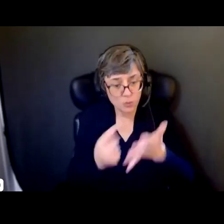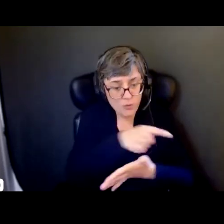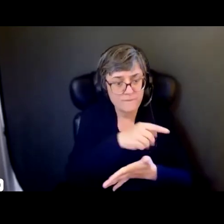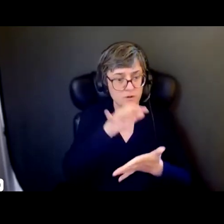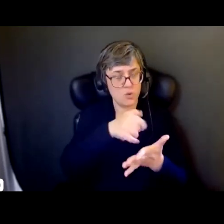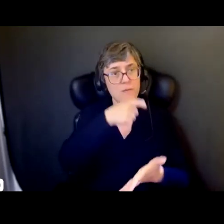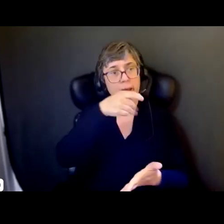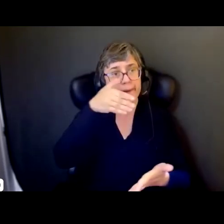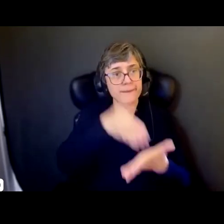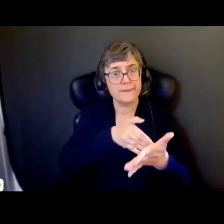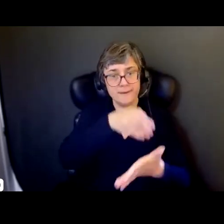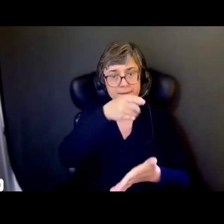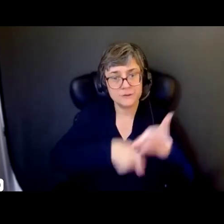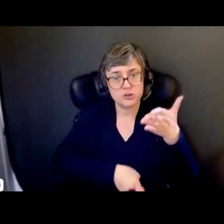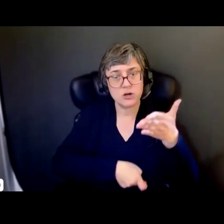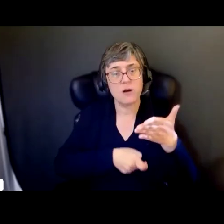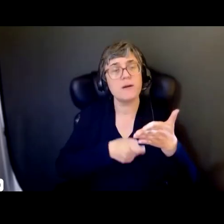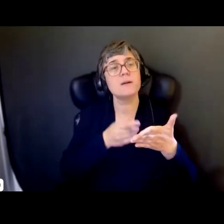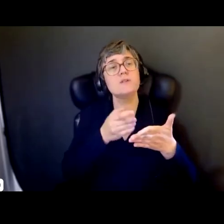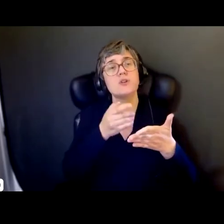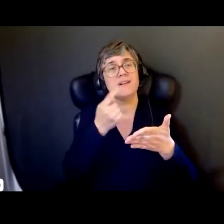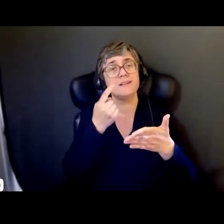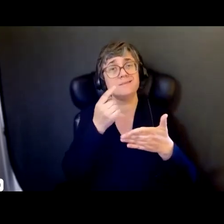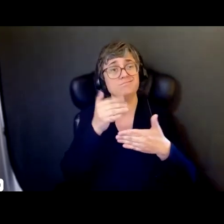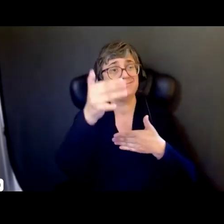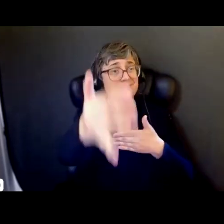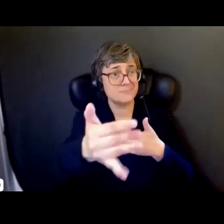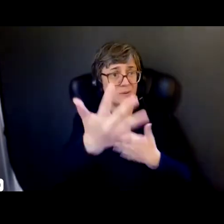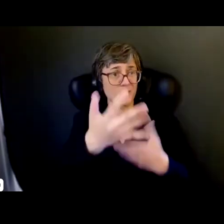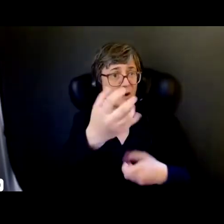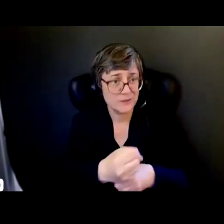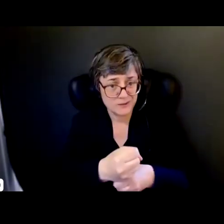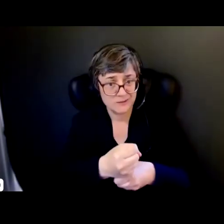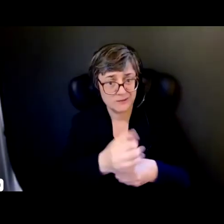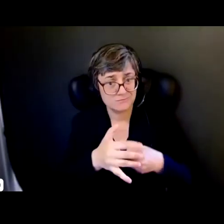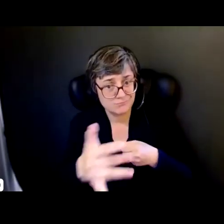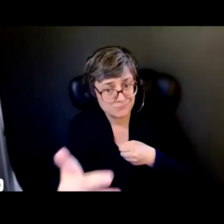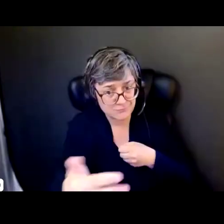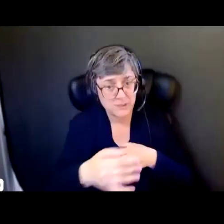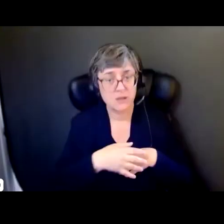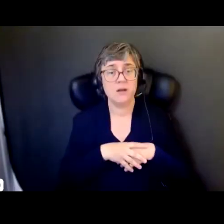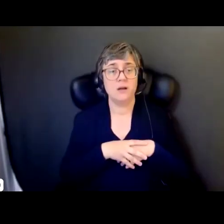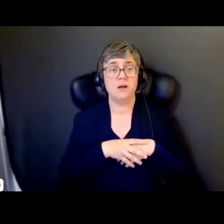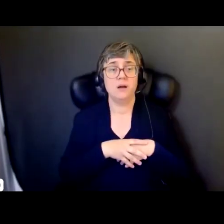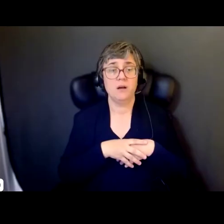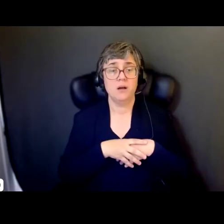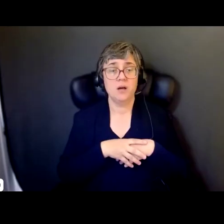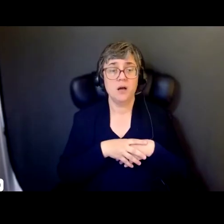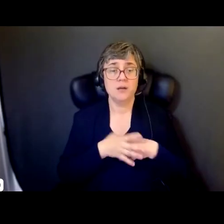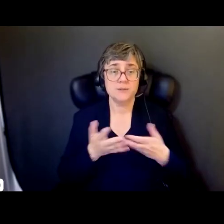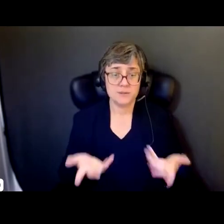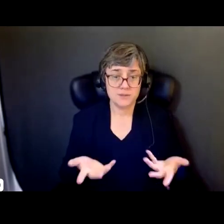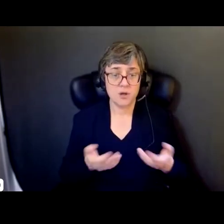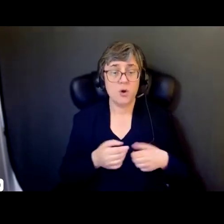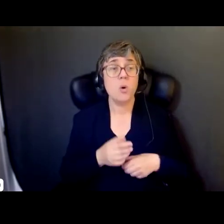So if we do the math, and if the legislation receives royal assent with that review provision, we're